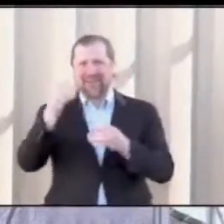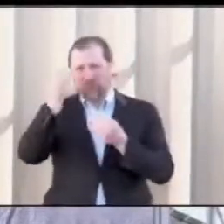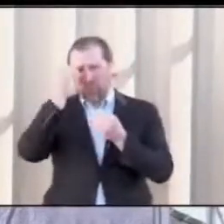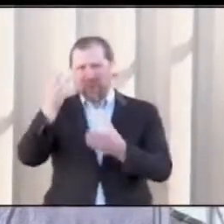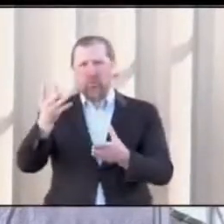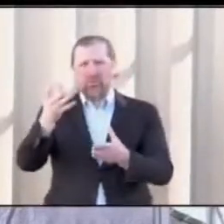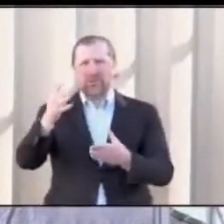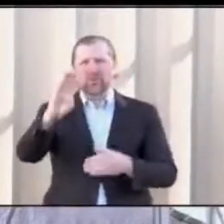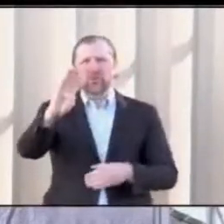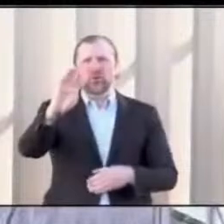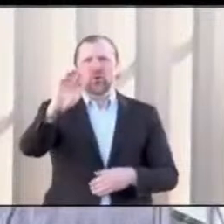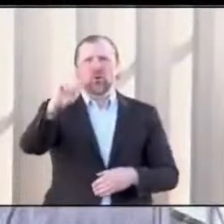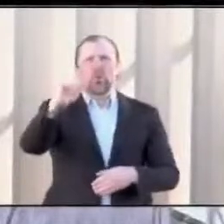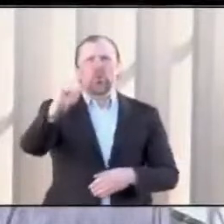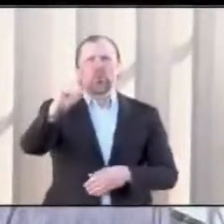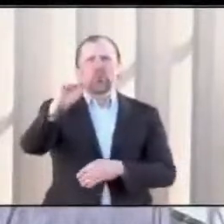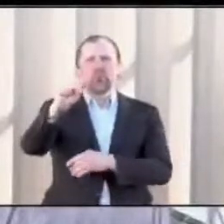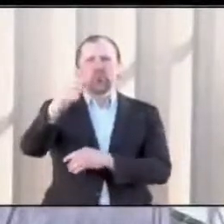to